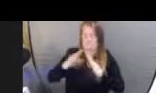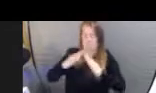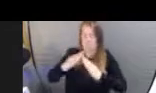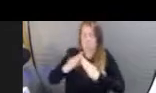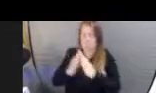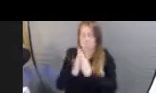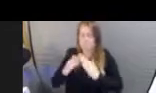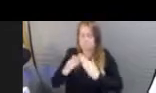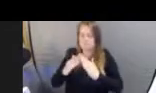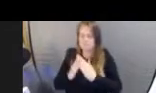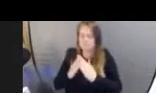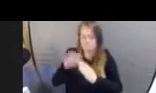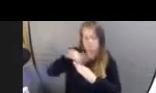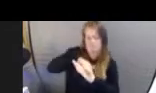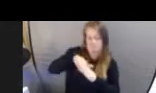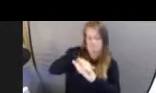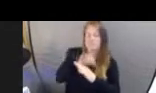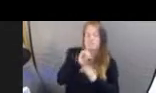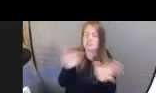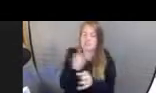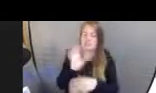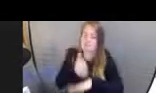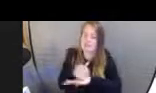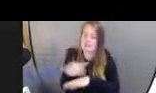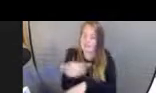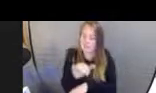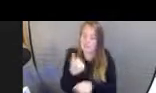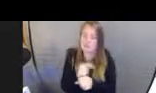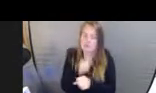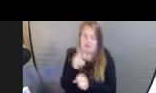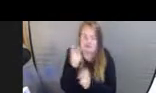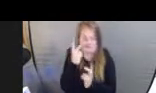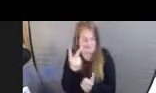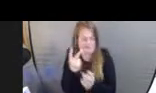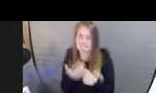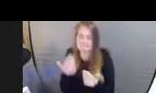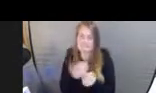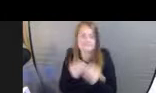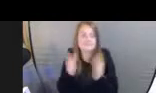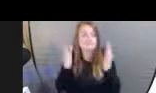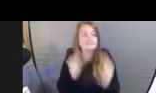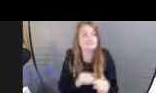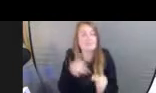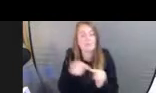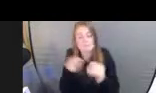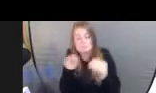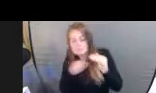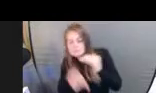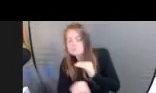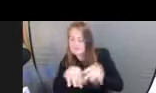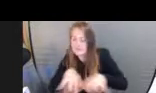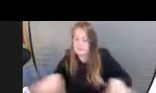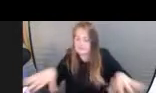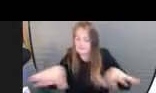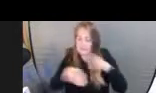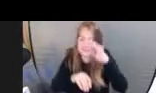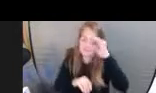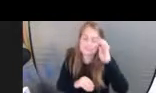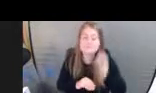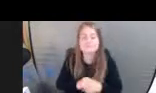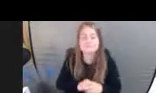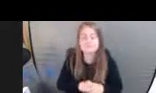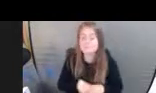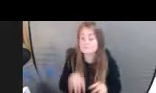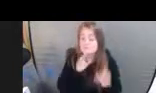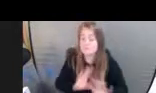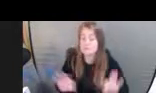I would encourage you to do that as well. Now, when navigating the environment, it's important, obviously, we want to create